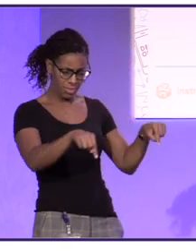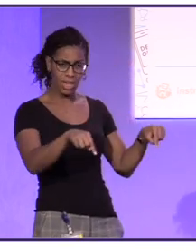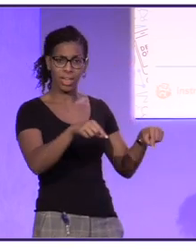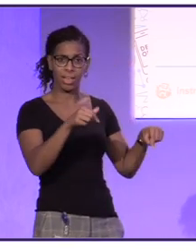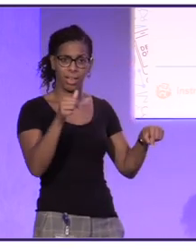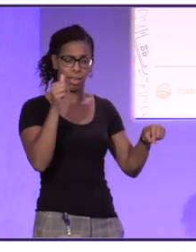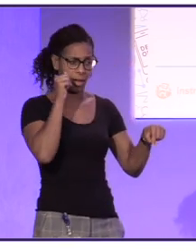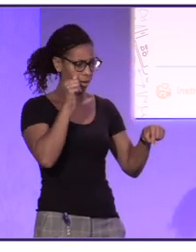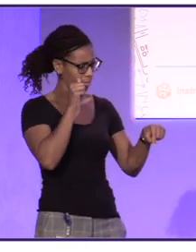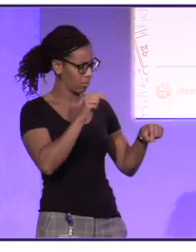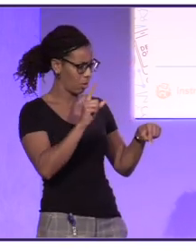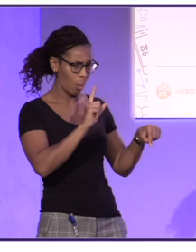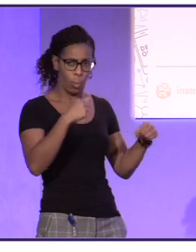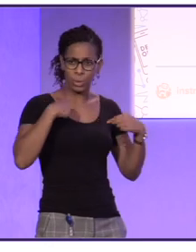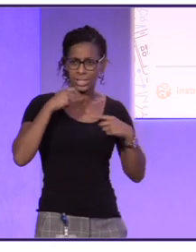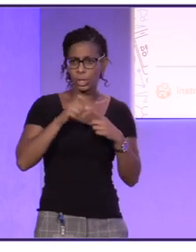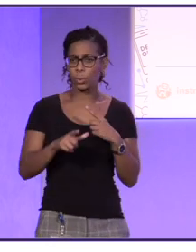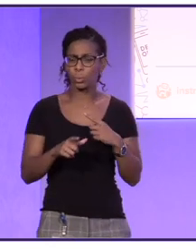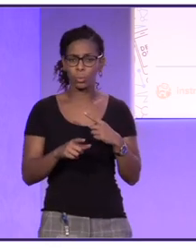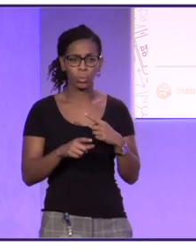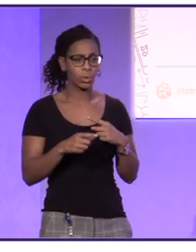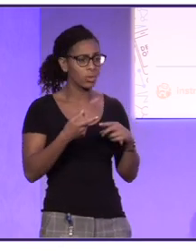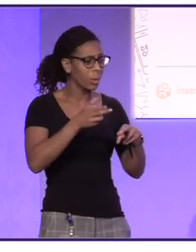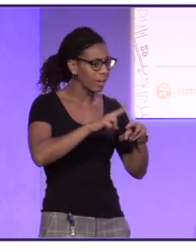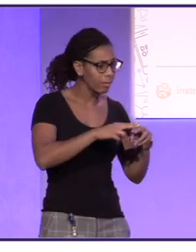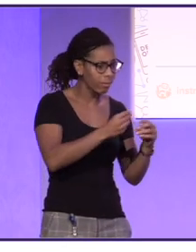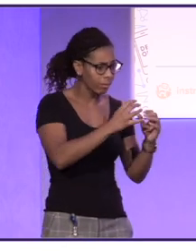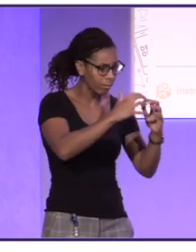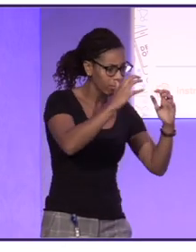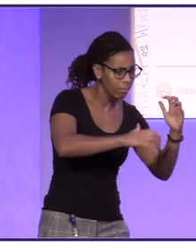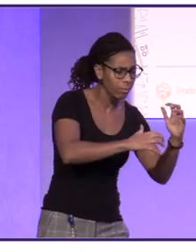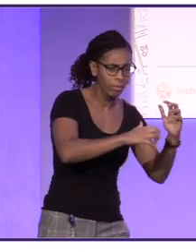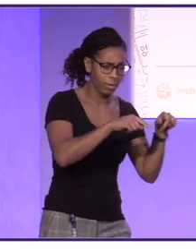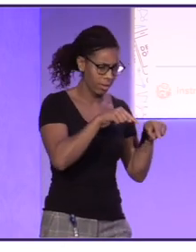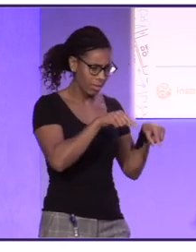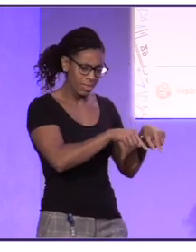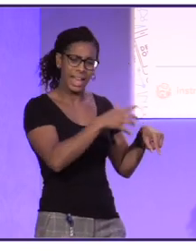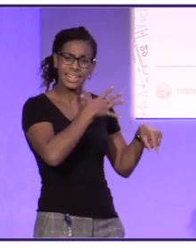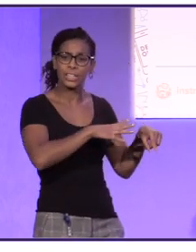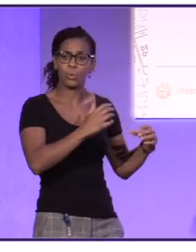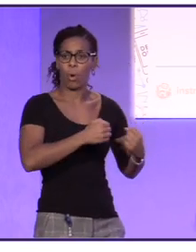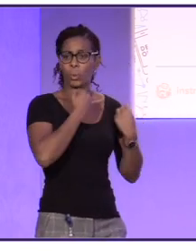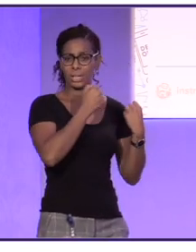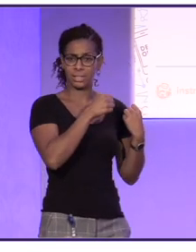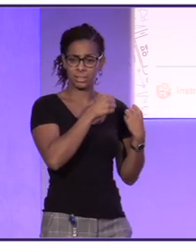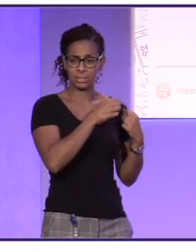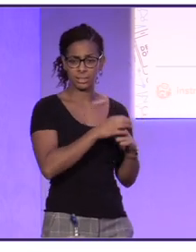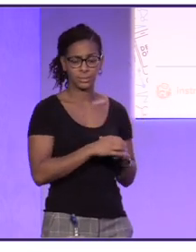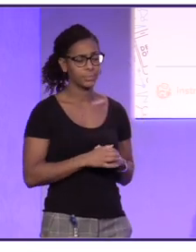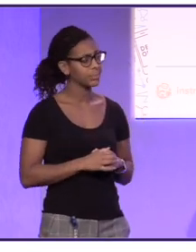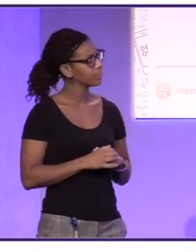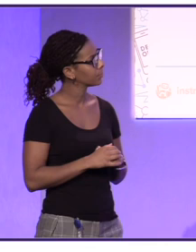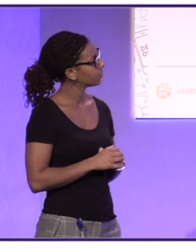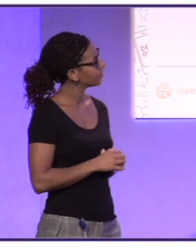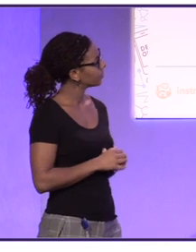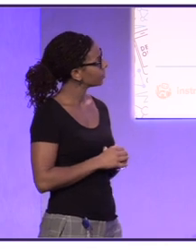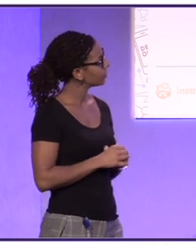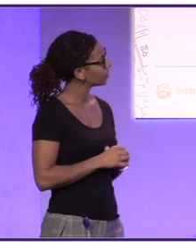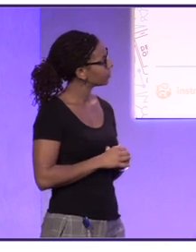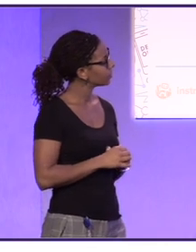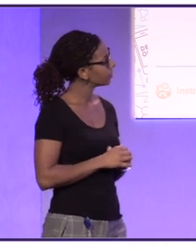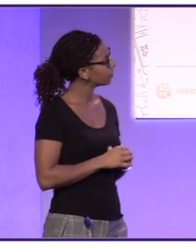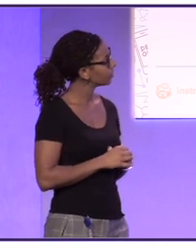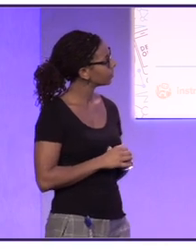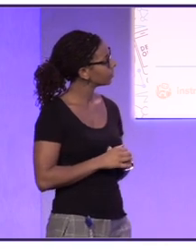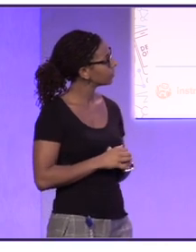do under sort of failure times, they need to own this. So